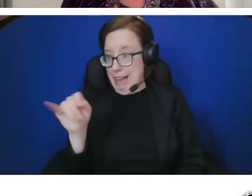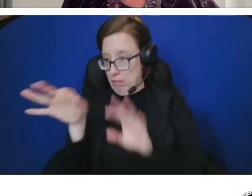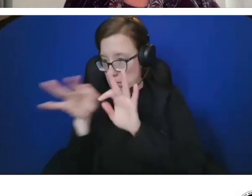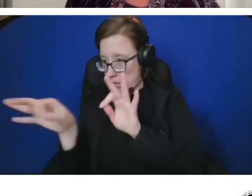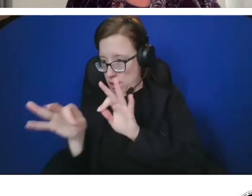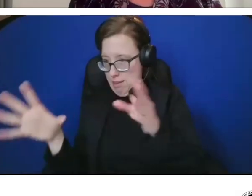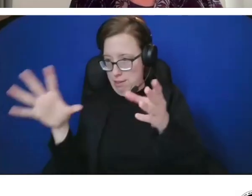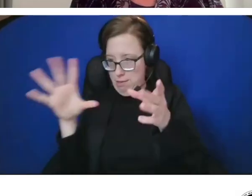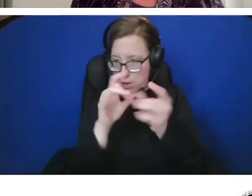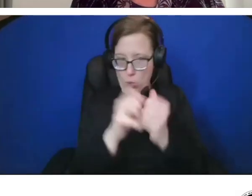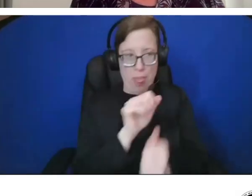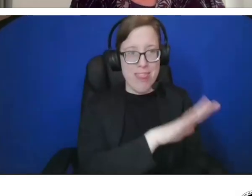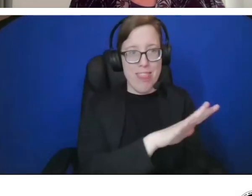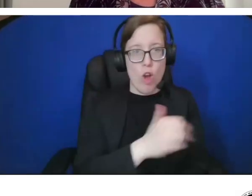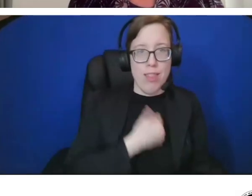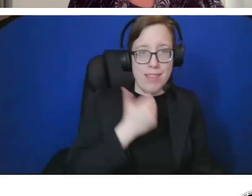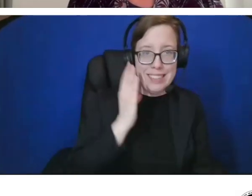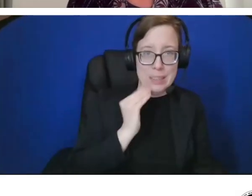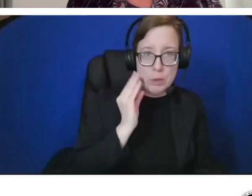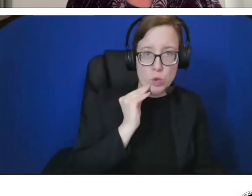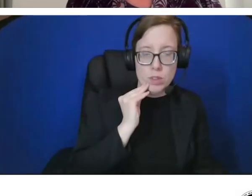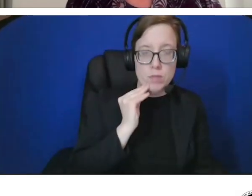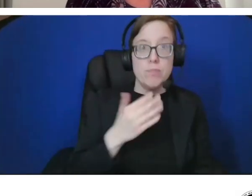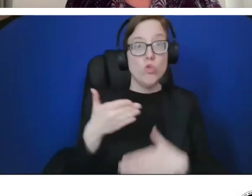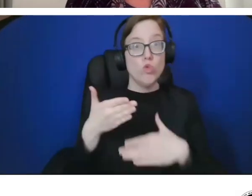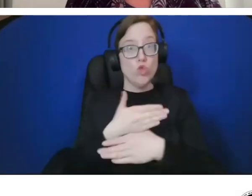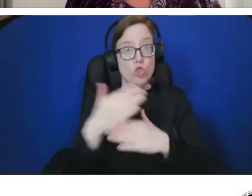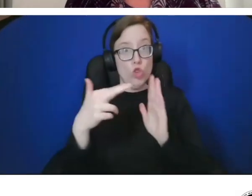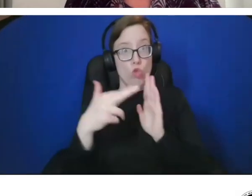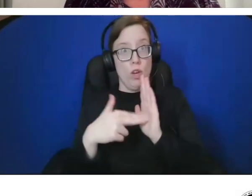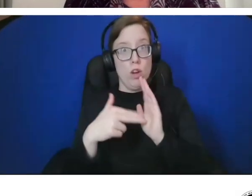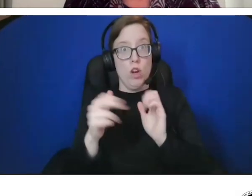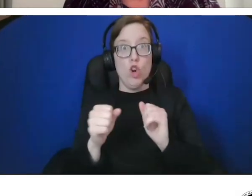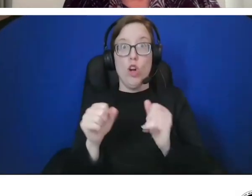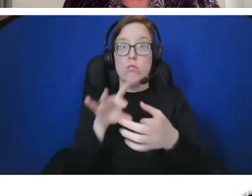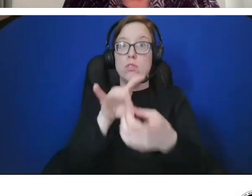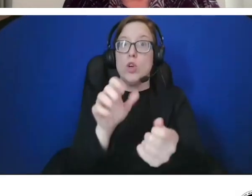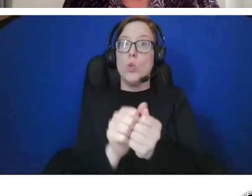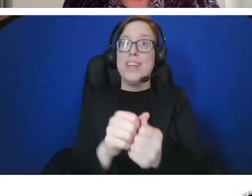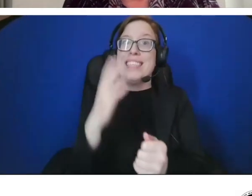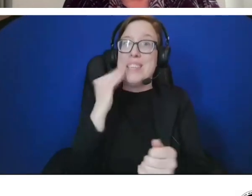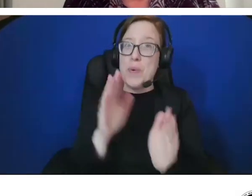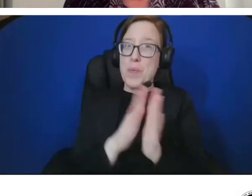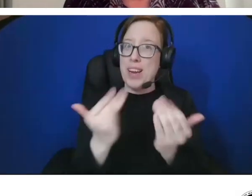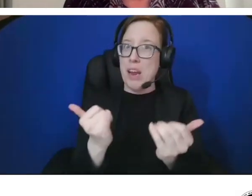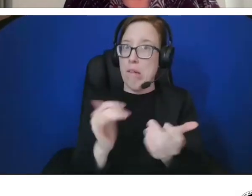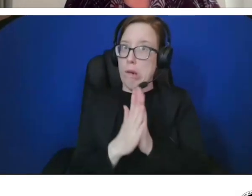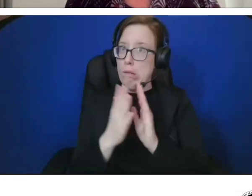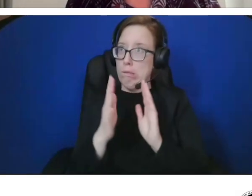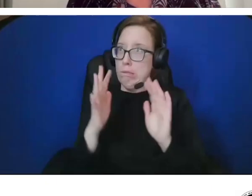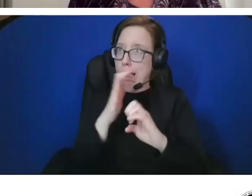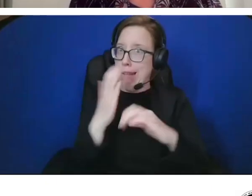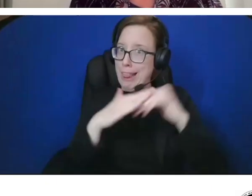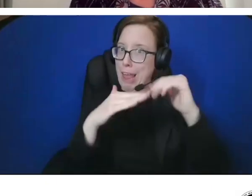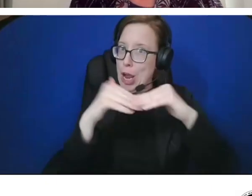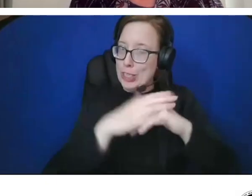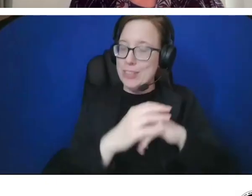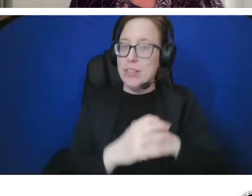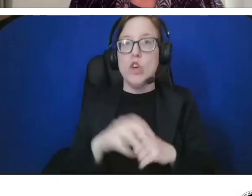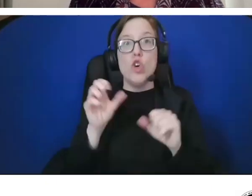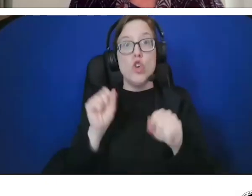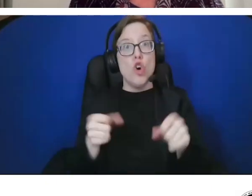relates to the child's experiences. And shared reading could occur with an experienced book. So now we're getting tricky. Or it